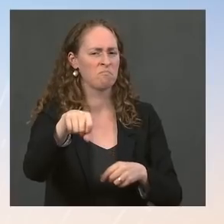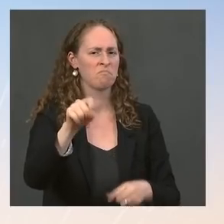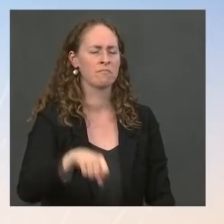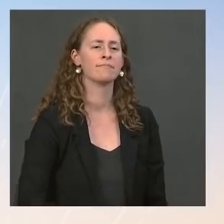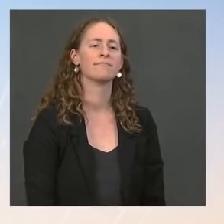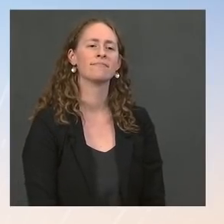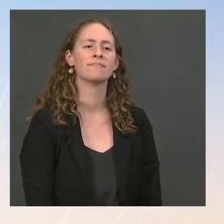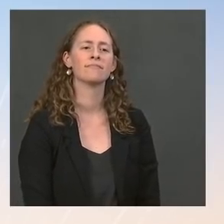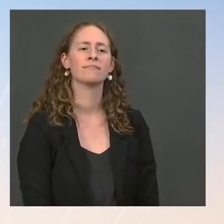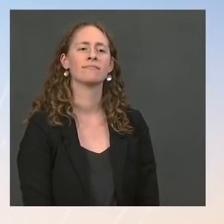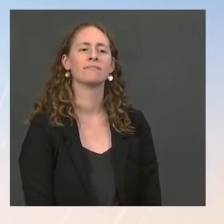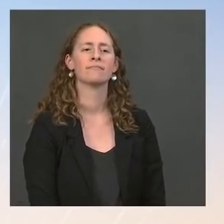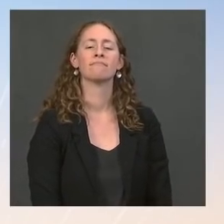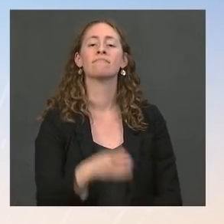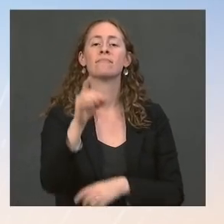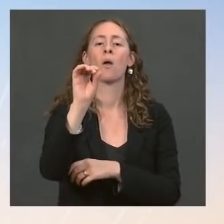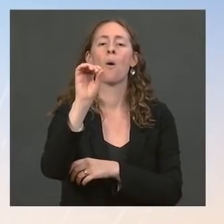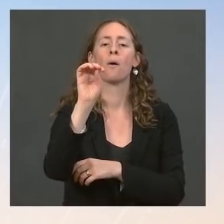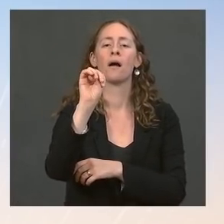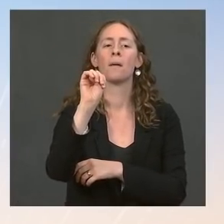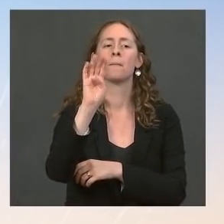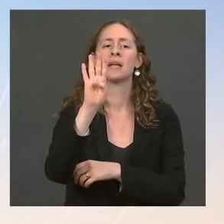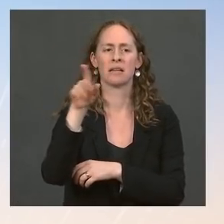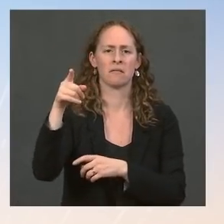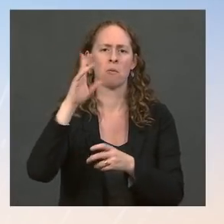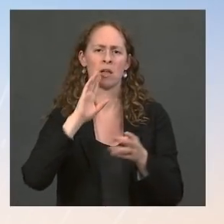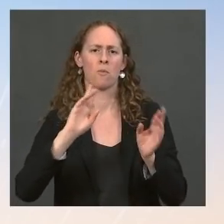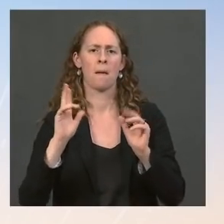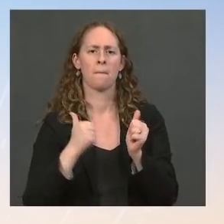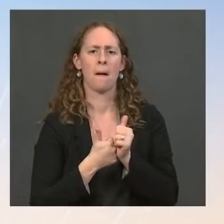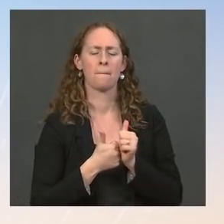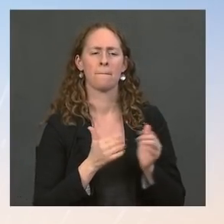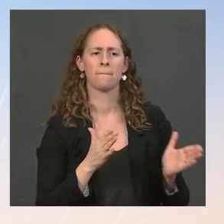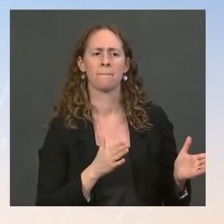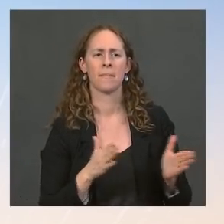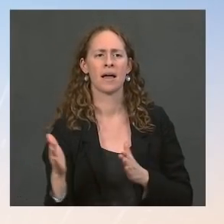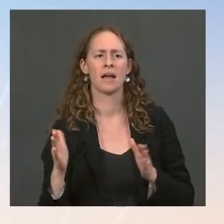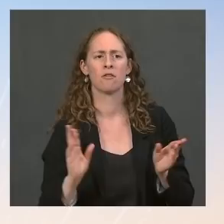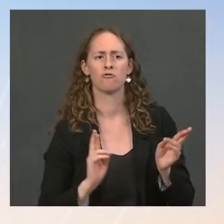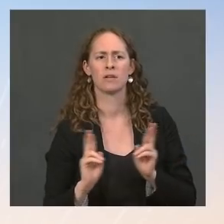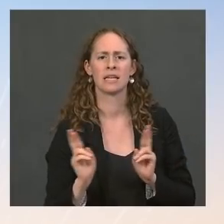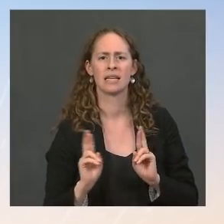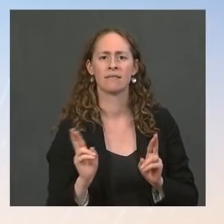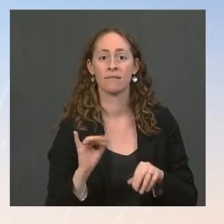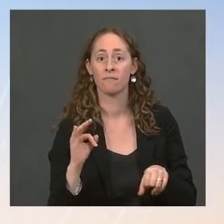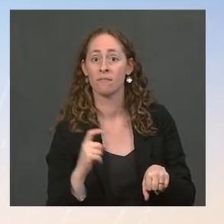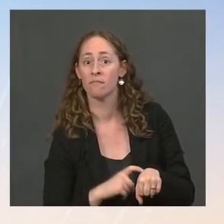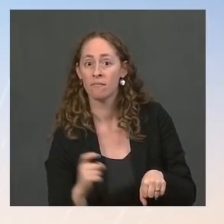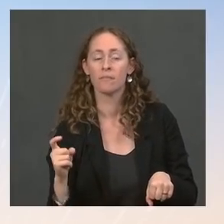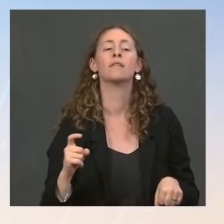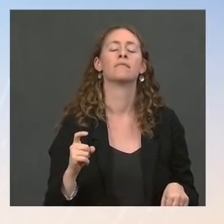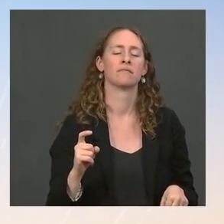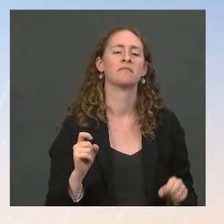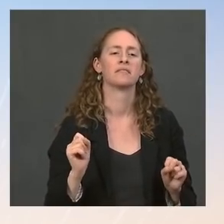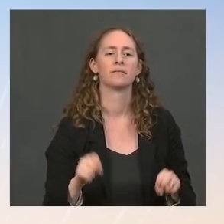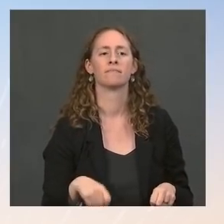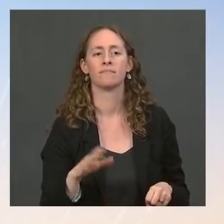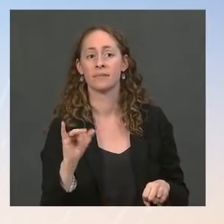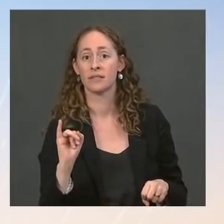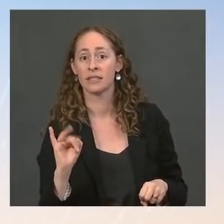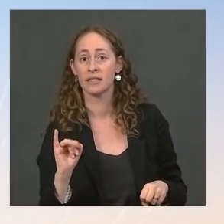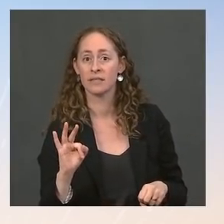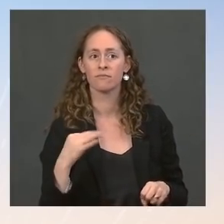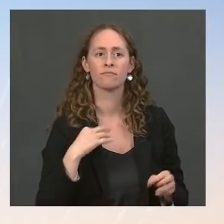been preparing for any contingency. They have been over the last period of time and preparing to update contingency plans